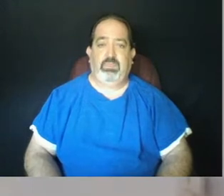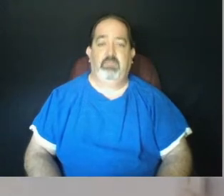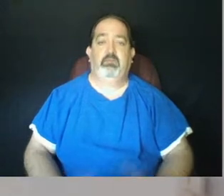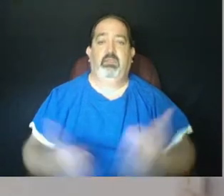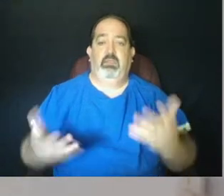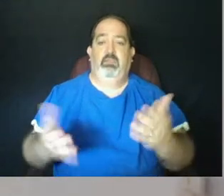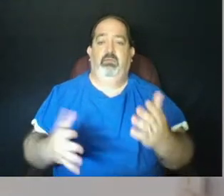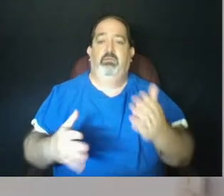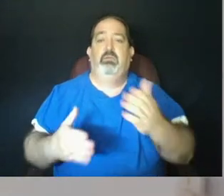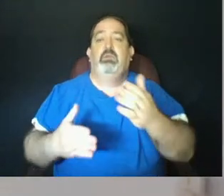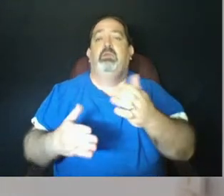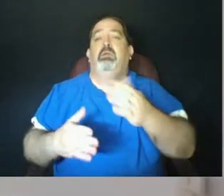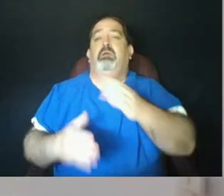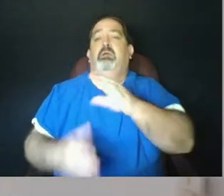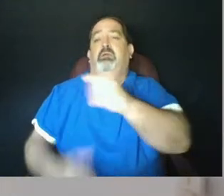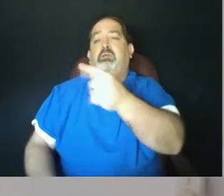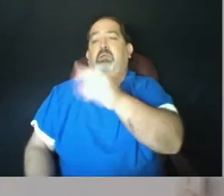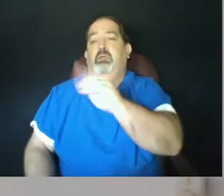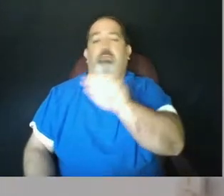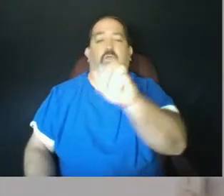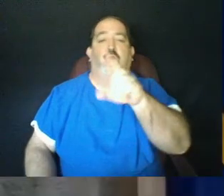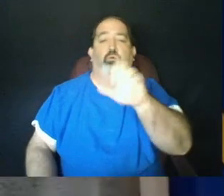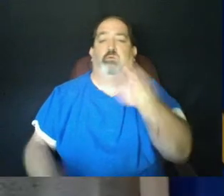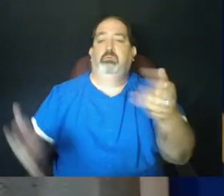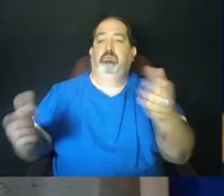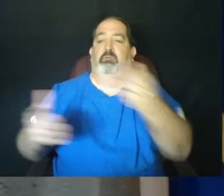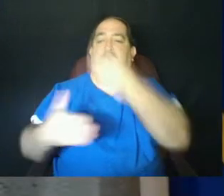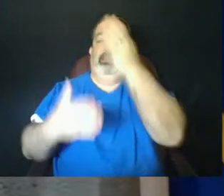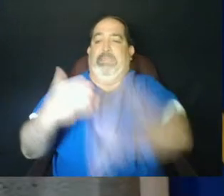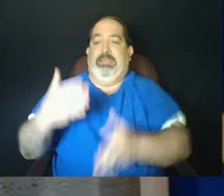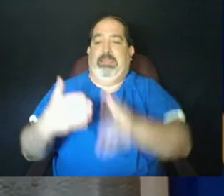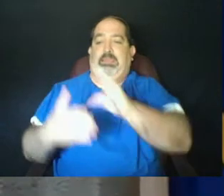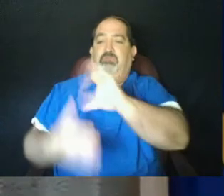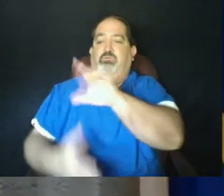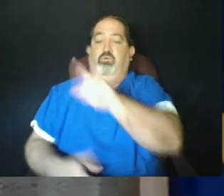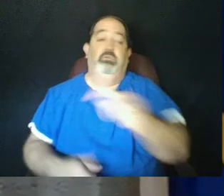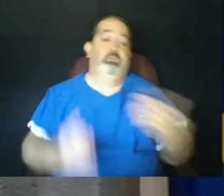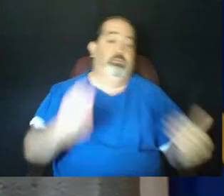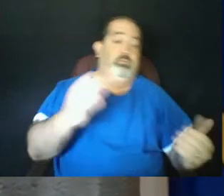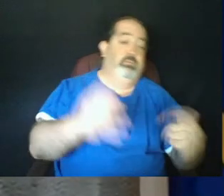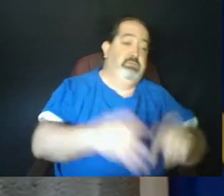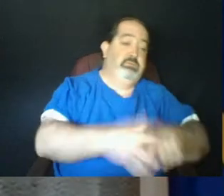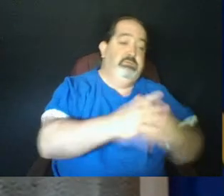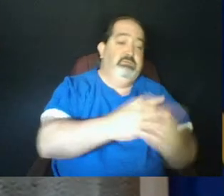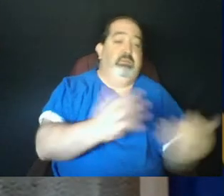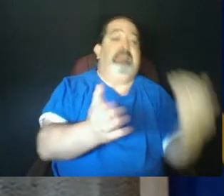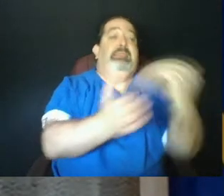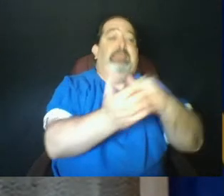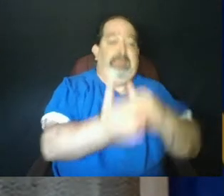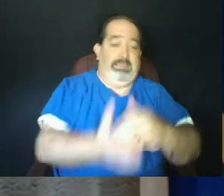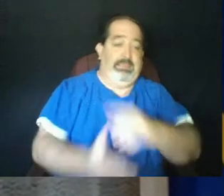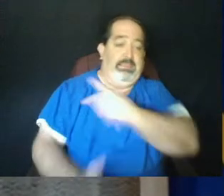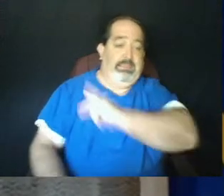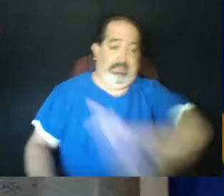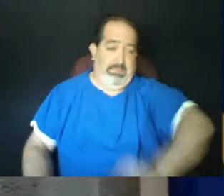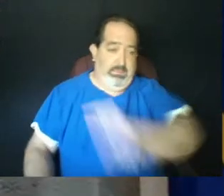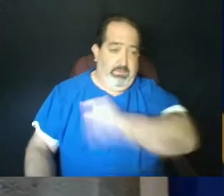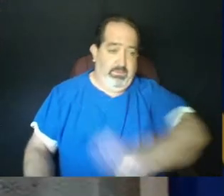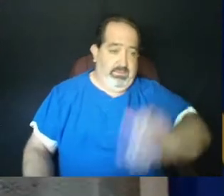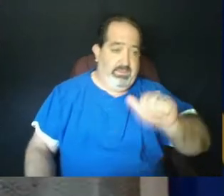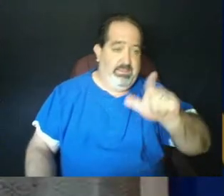Here closes the court of Guillaume and Arwen. Here resumes the court of their Majesties Alexander and Tahira.